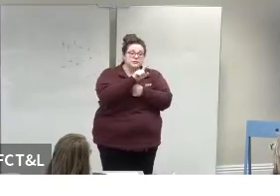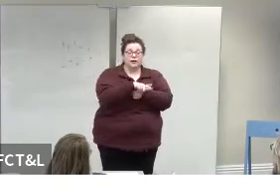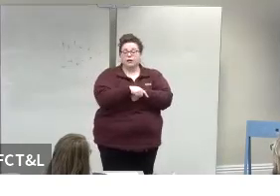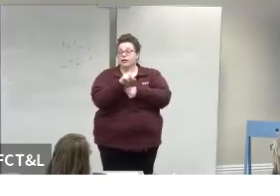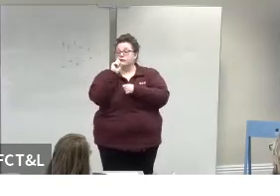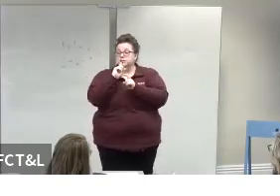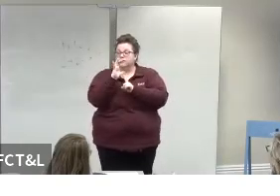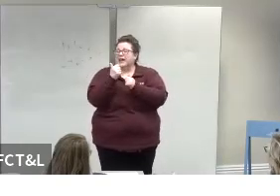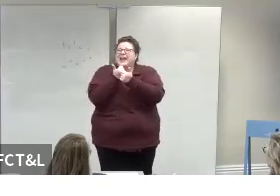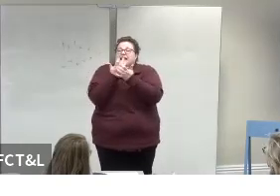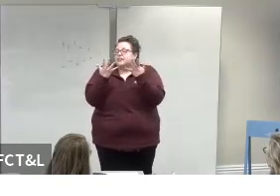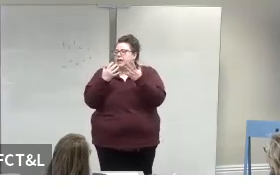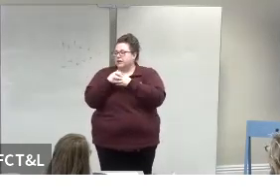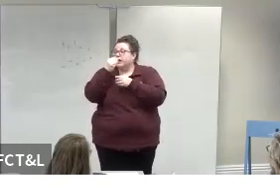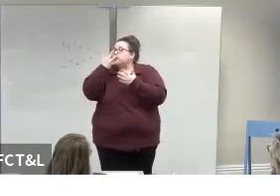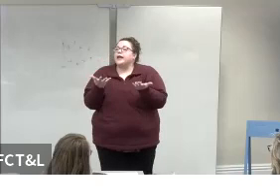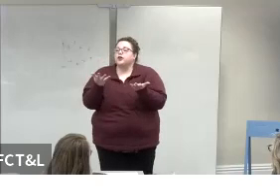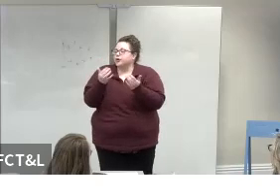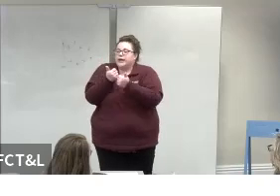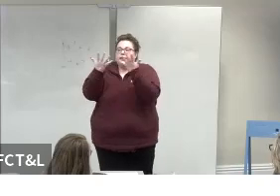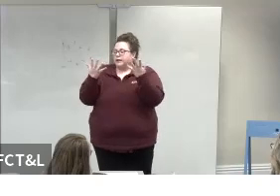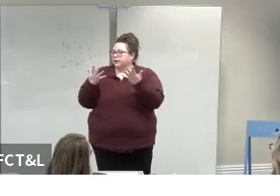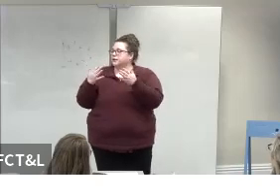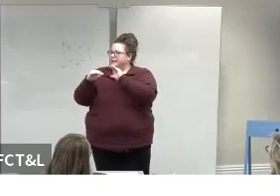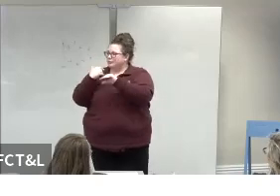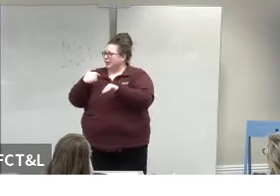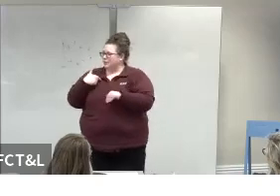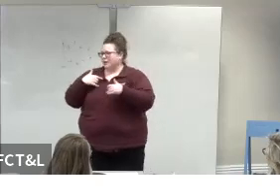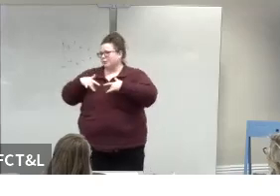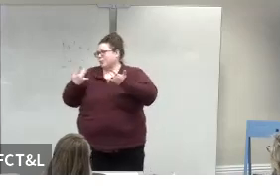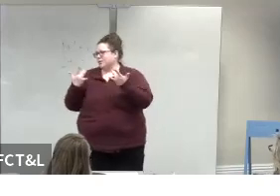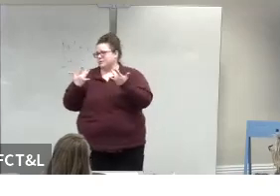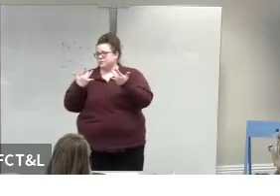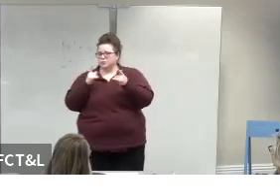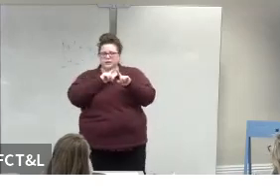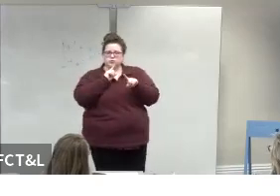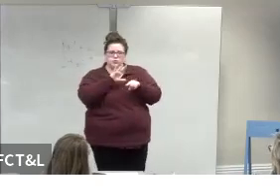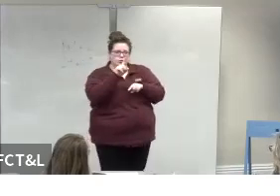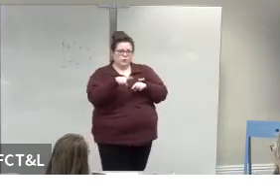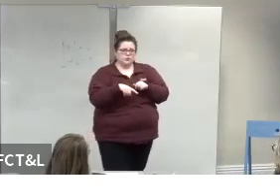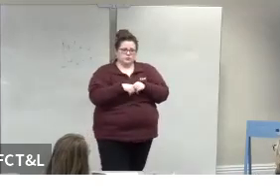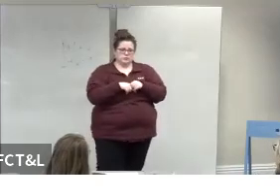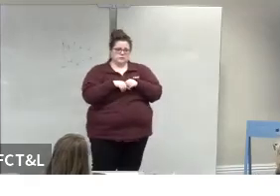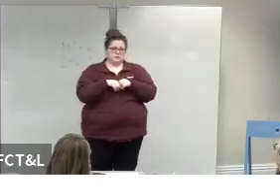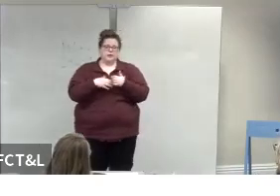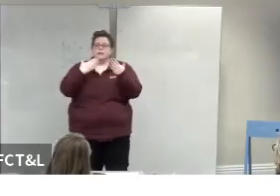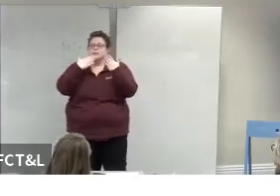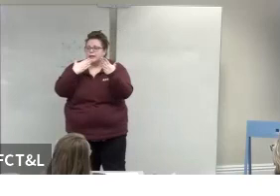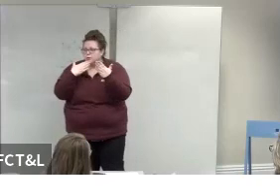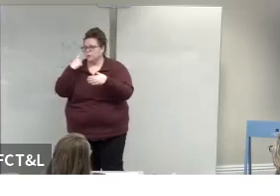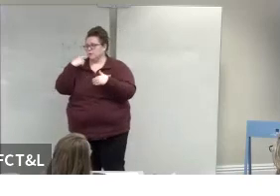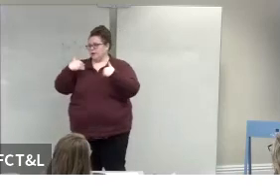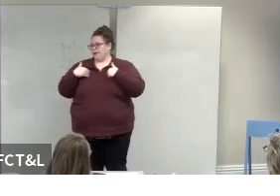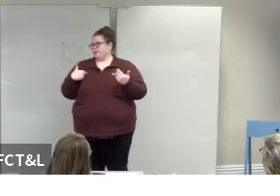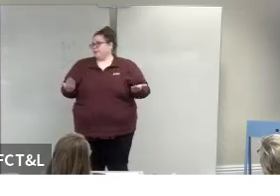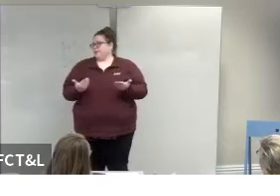of anything related to ASL deaf culture, it doesn't matter what it is. Just pop me an email. I'll be happy to answer your questions and